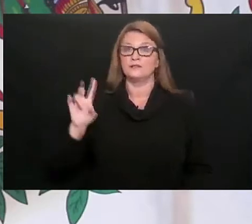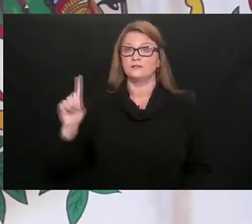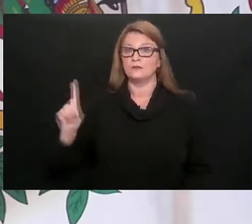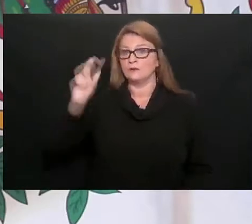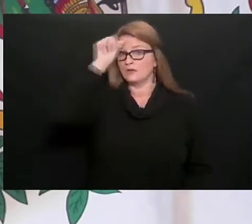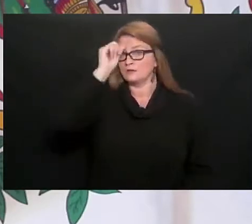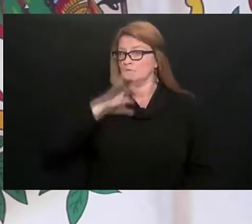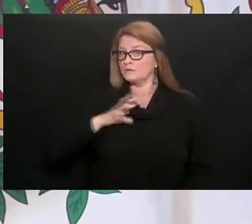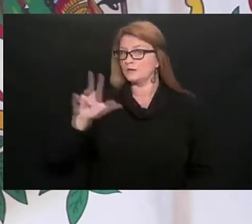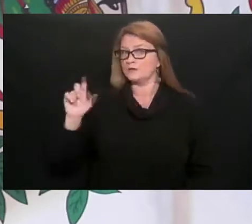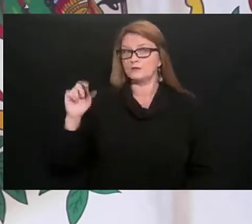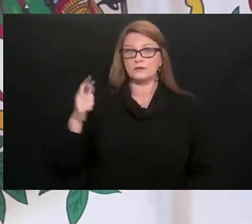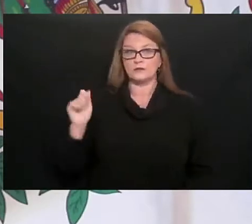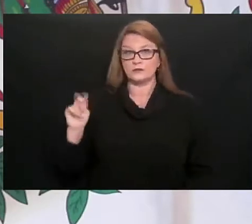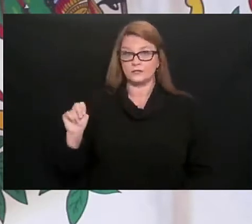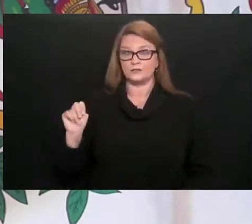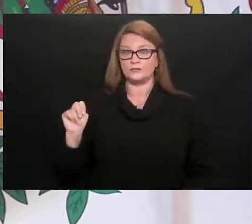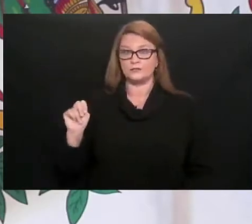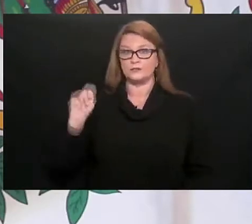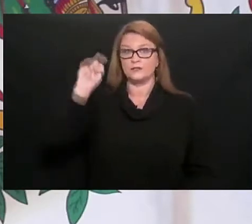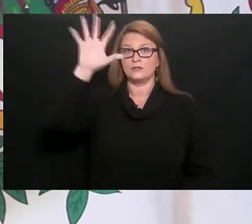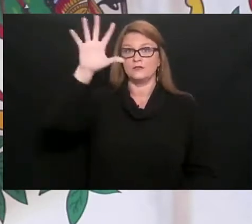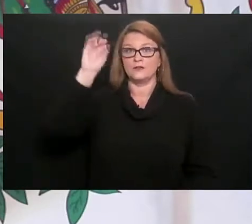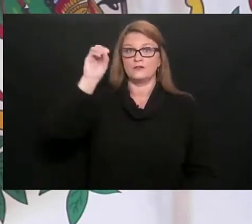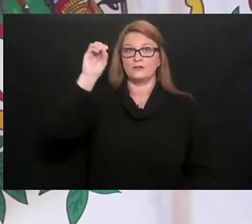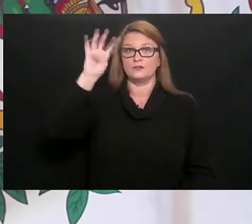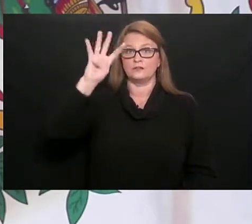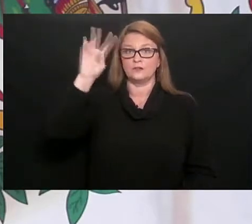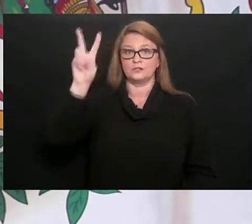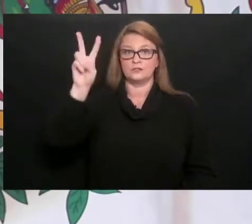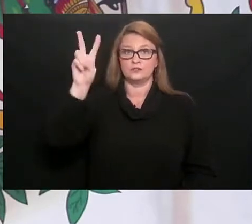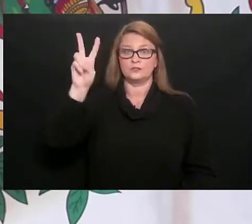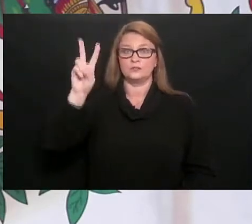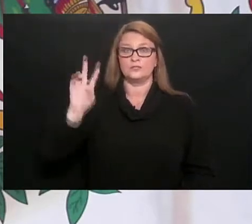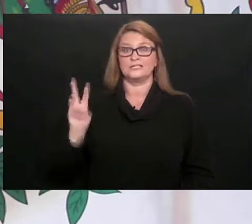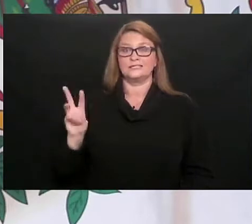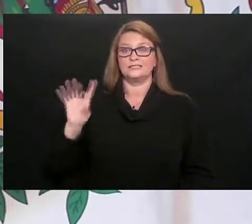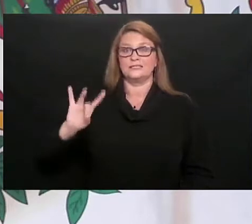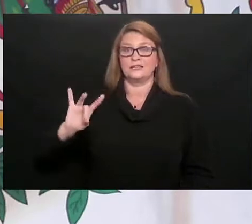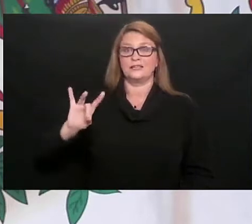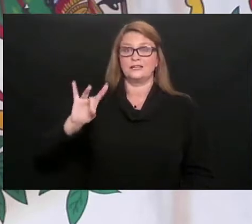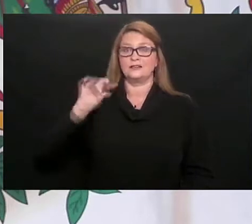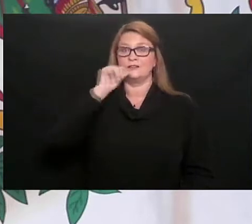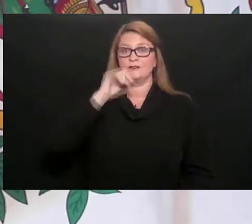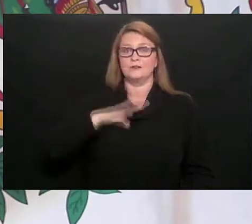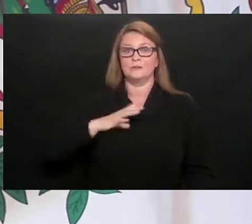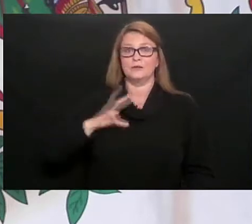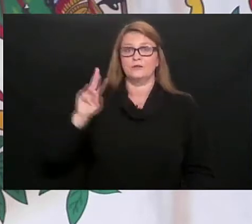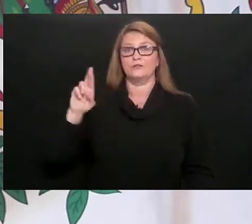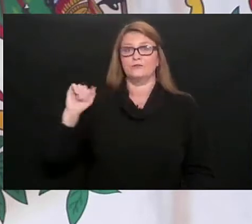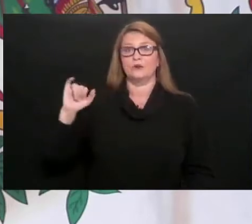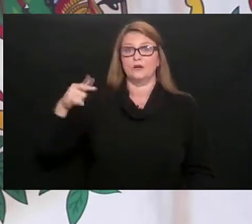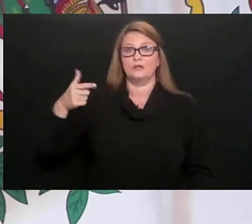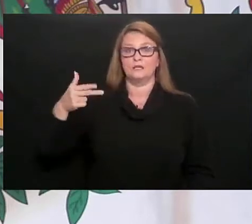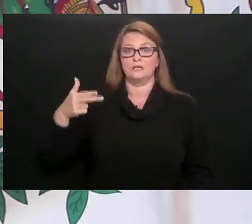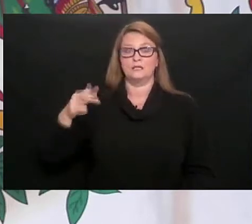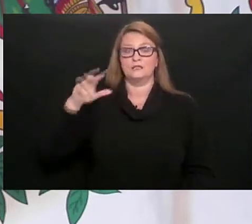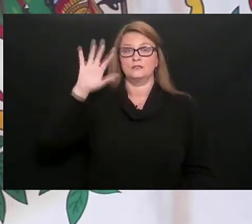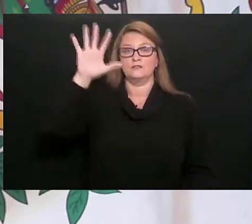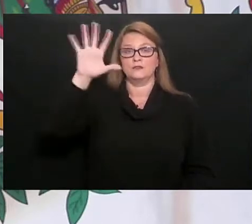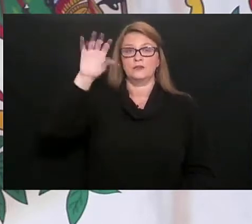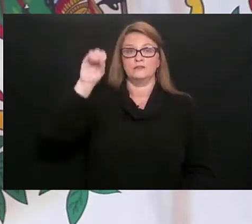71-year-old male from Logan County. The 5,042nd death, a 68-year-old female from Raleigh County.